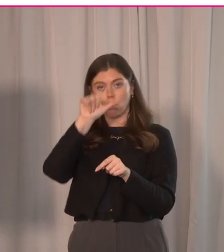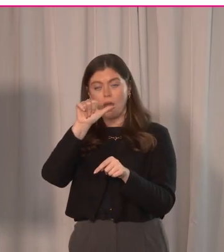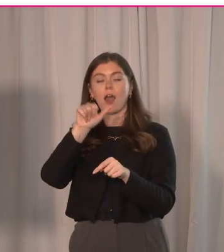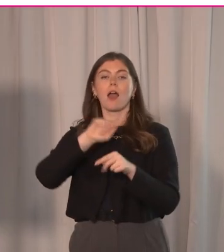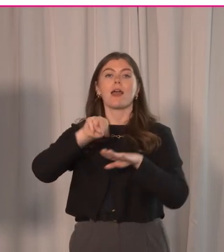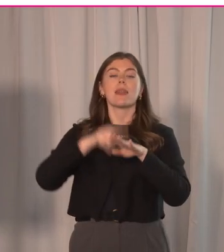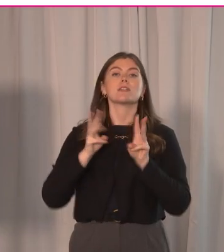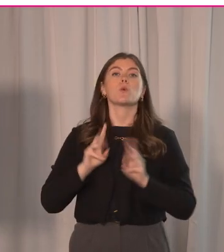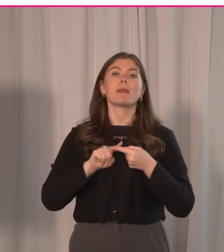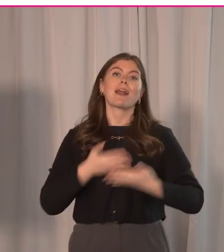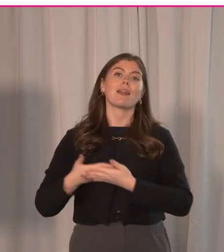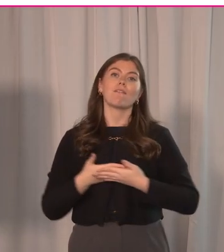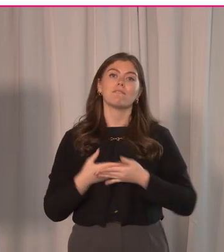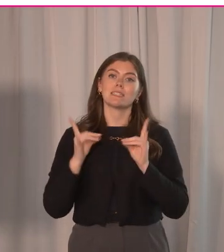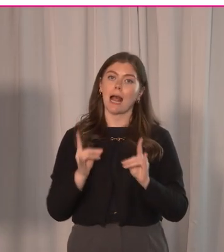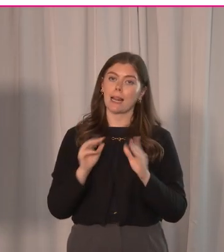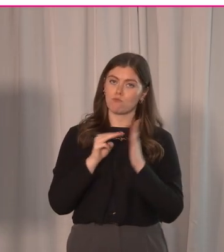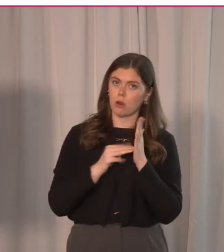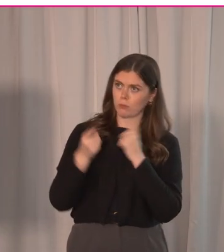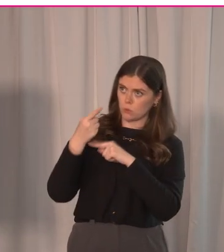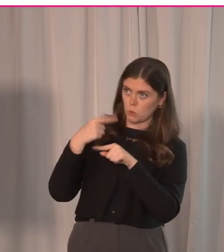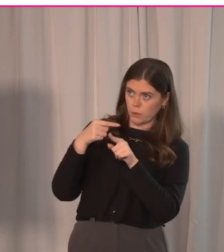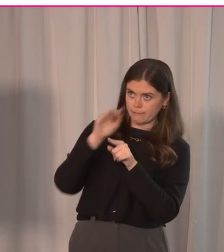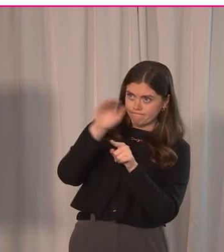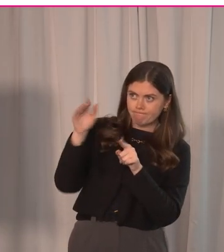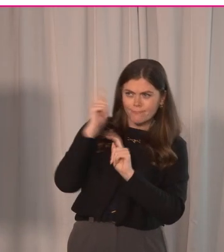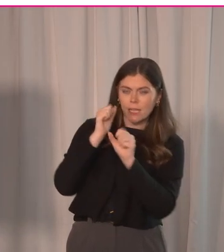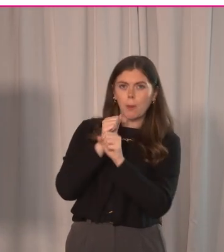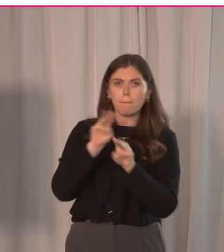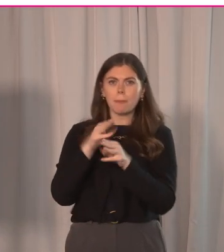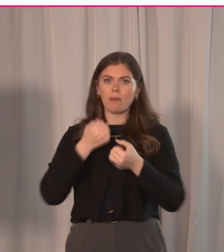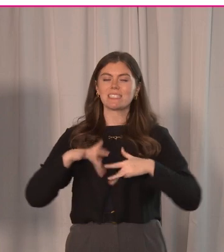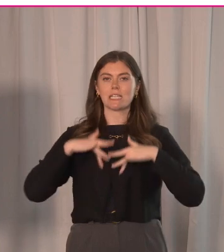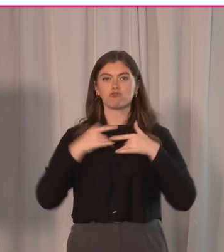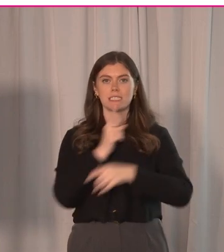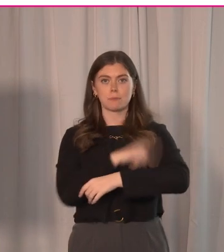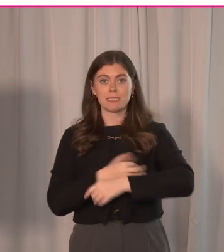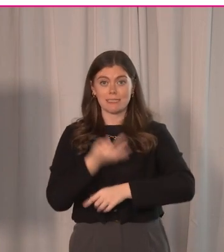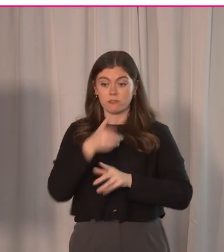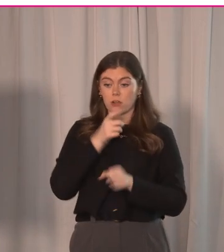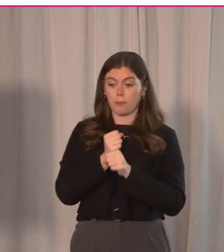Programme to consider those of sensory disabilities when they were talking about accessibility.